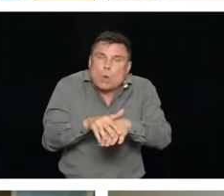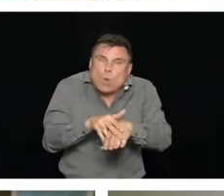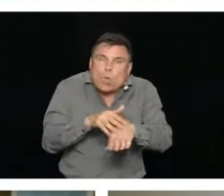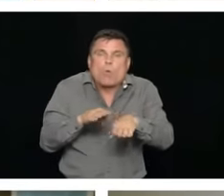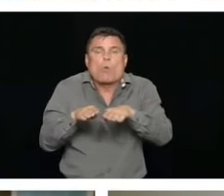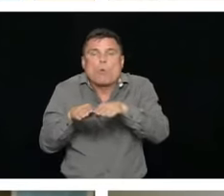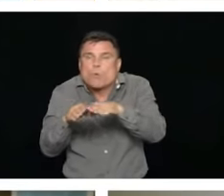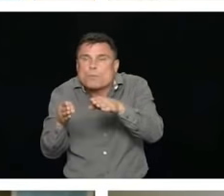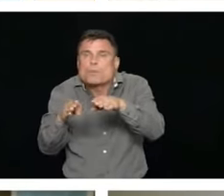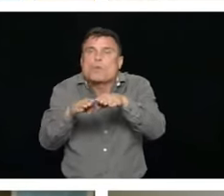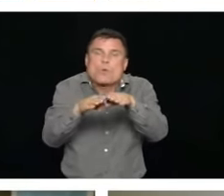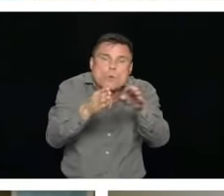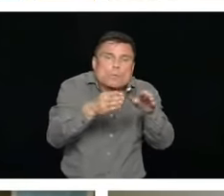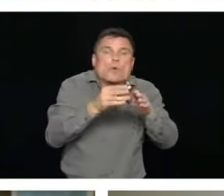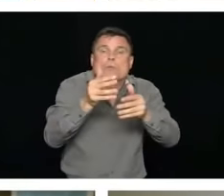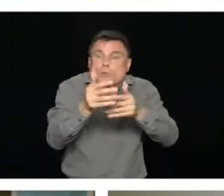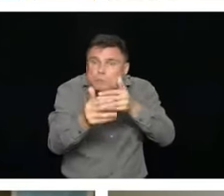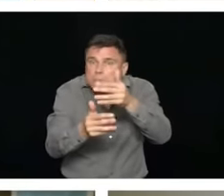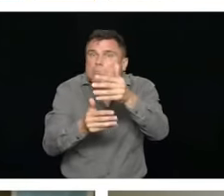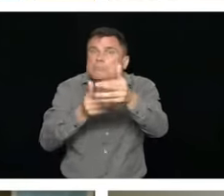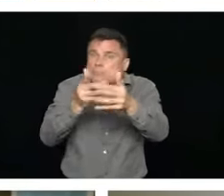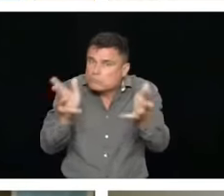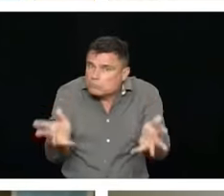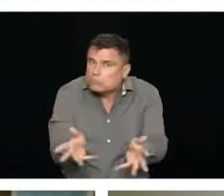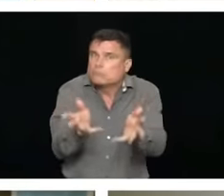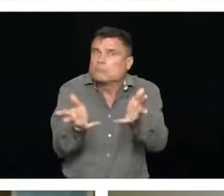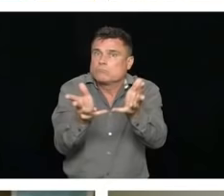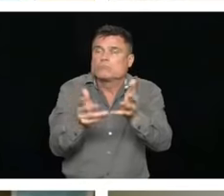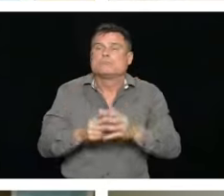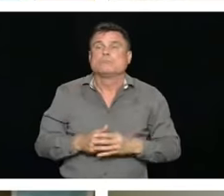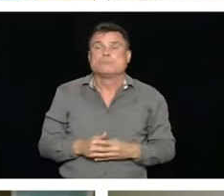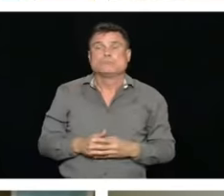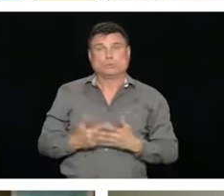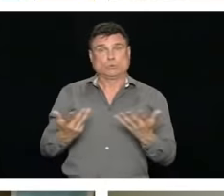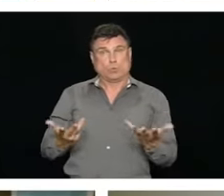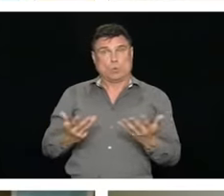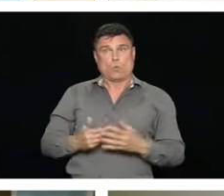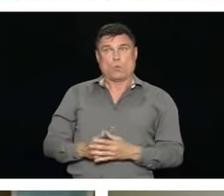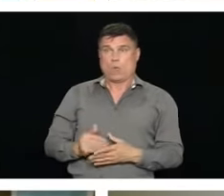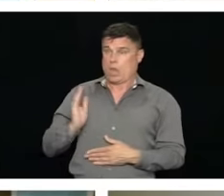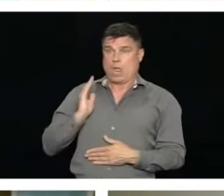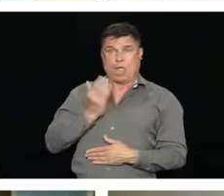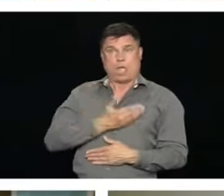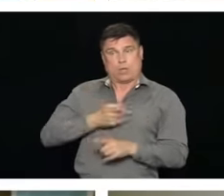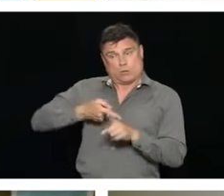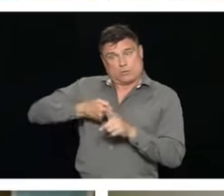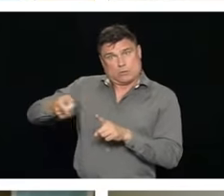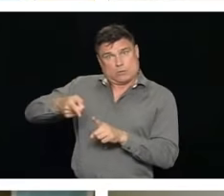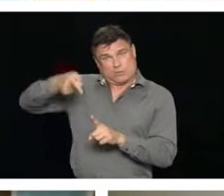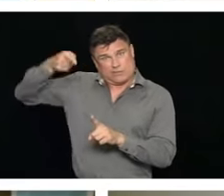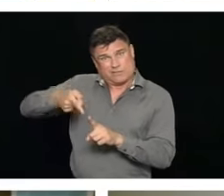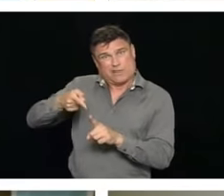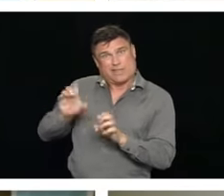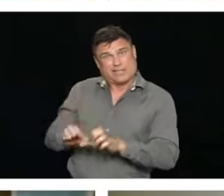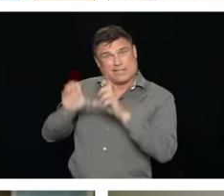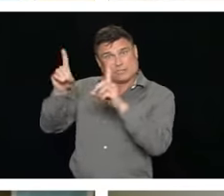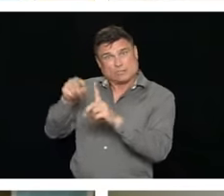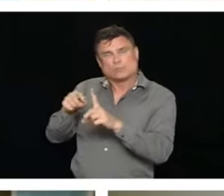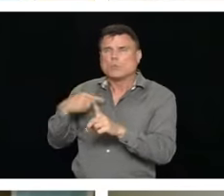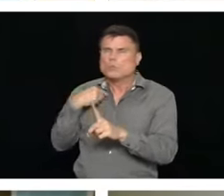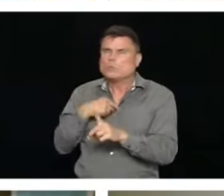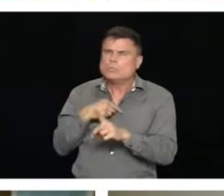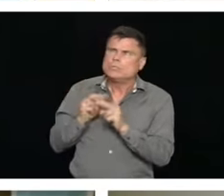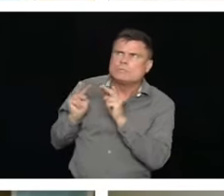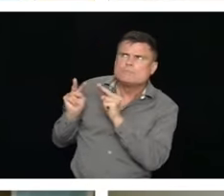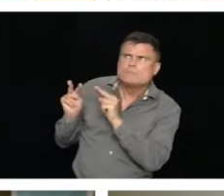in British Columbia. We are seeing very encouraging news. You probably saw an update again today that shows how